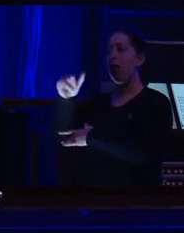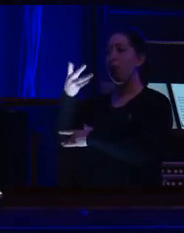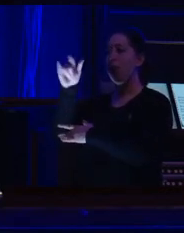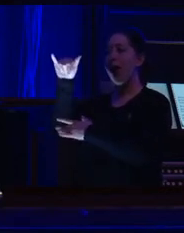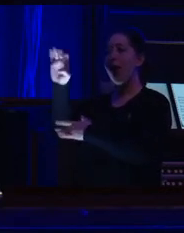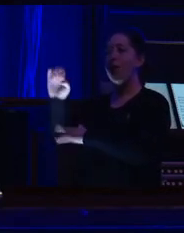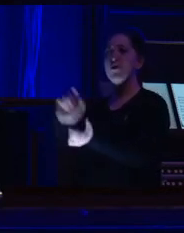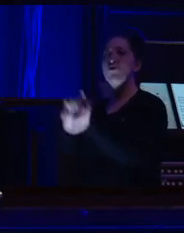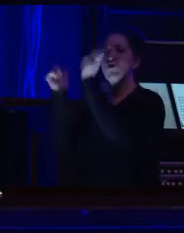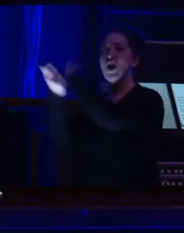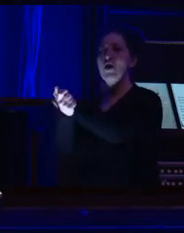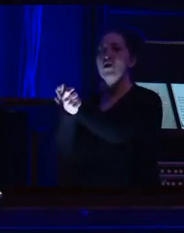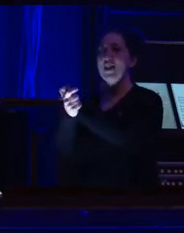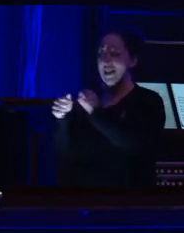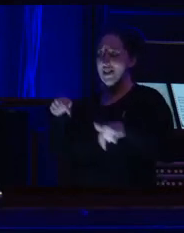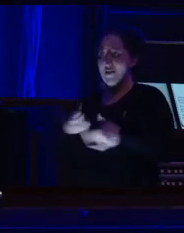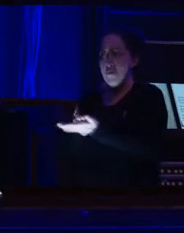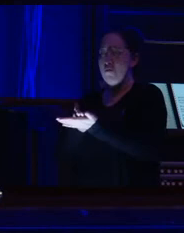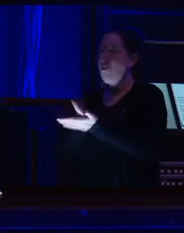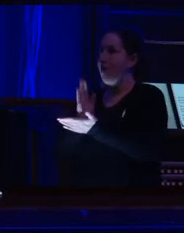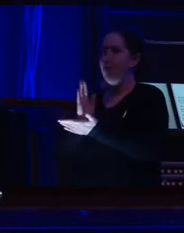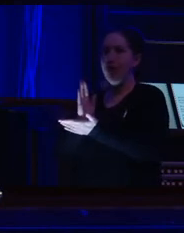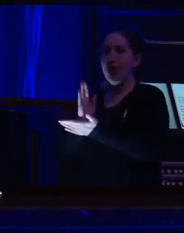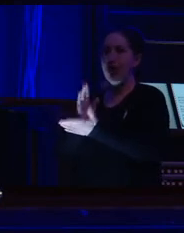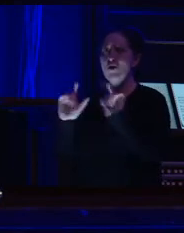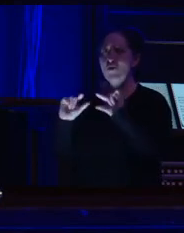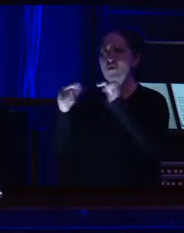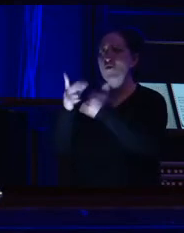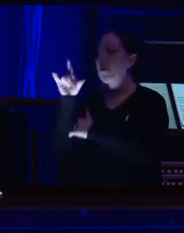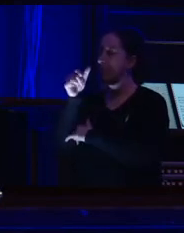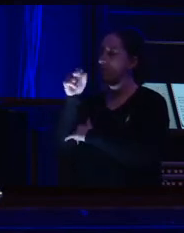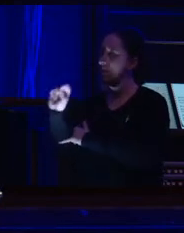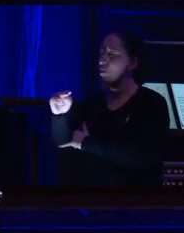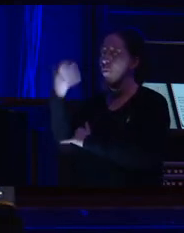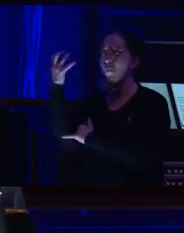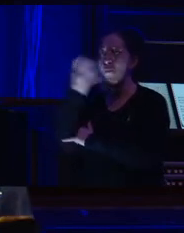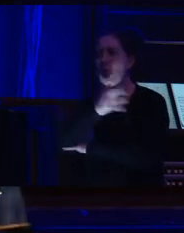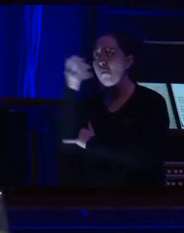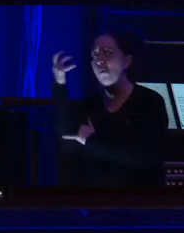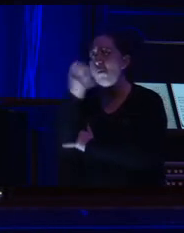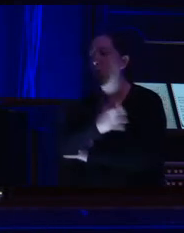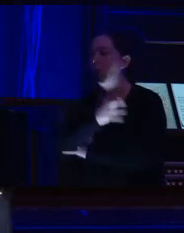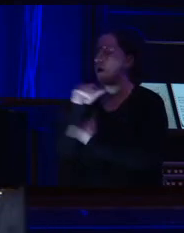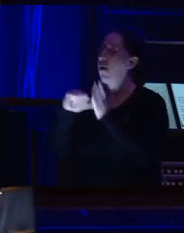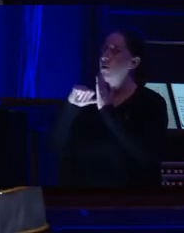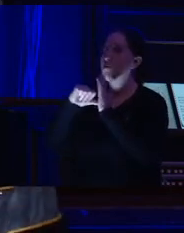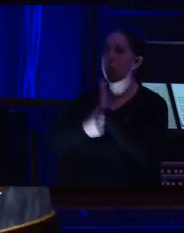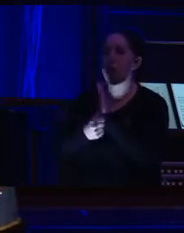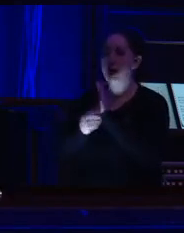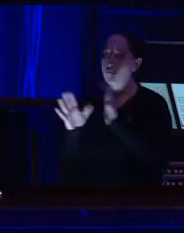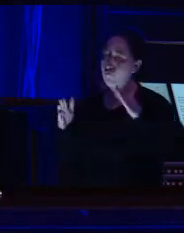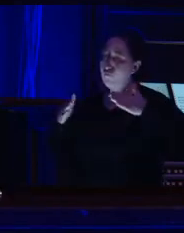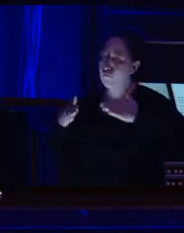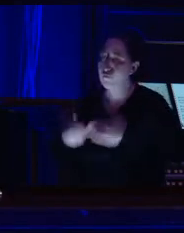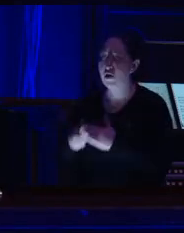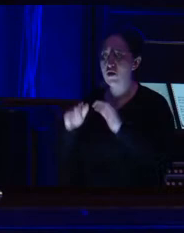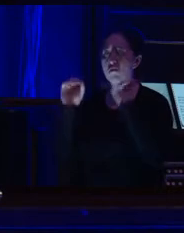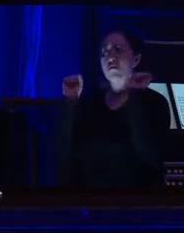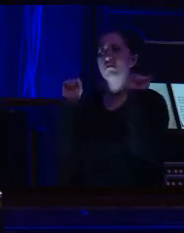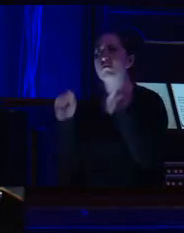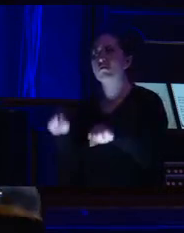It's a privilege. This group of deans is simply outstanding. I've been impressed with your dedication, your